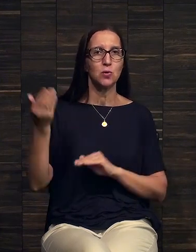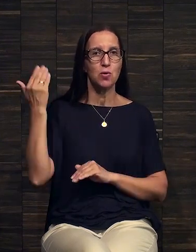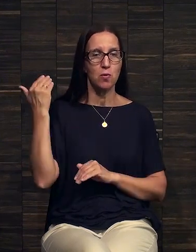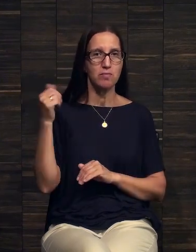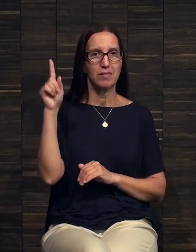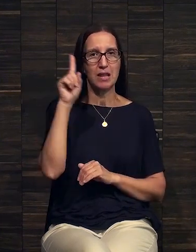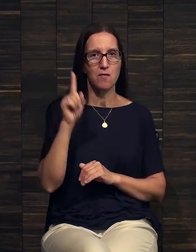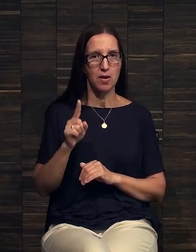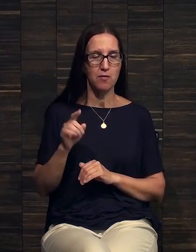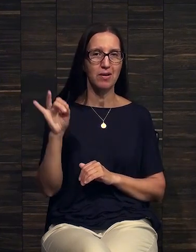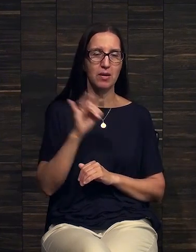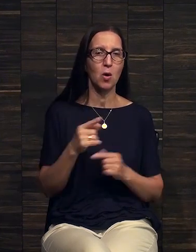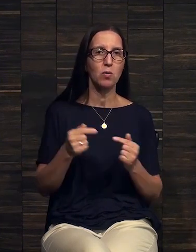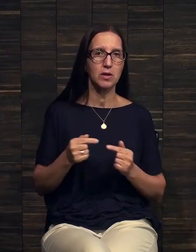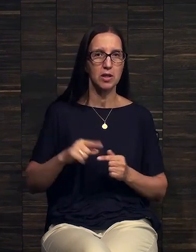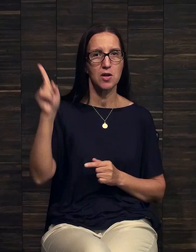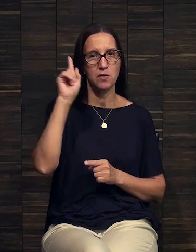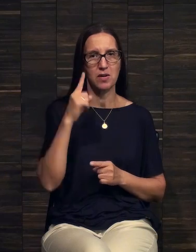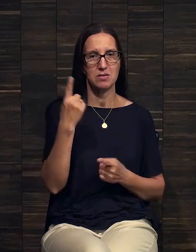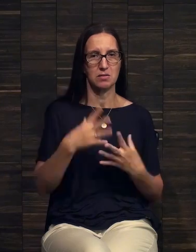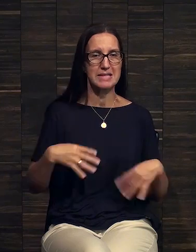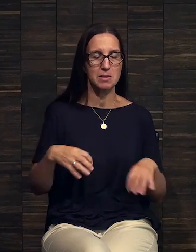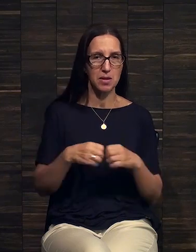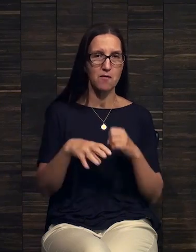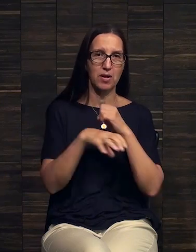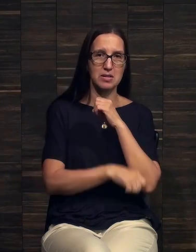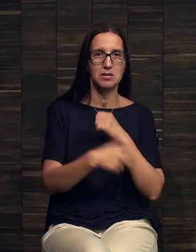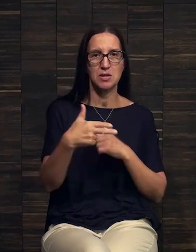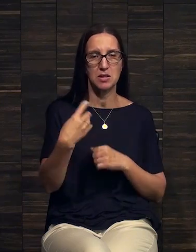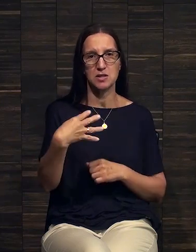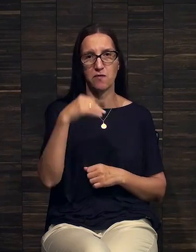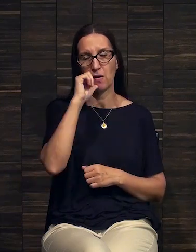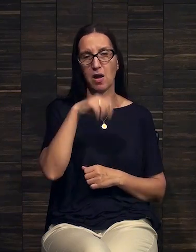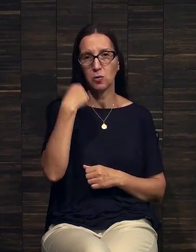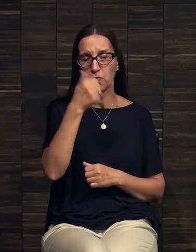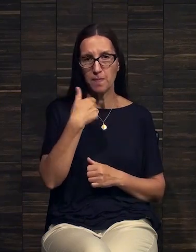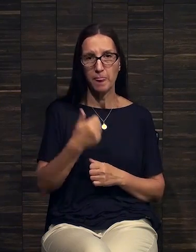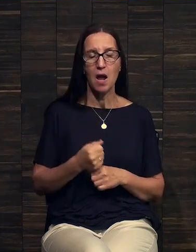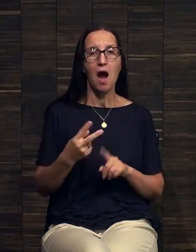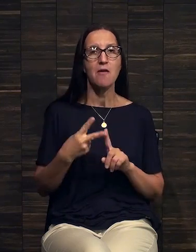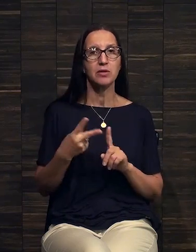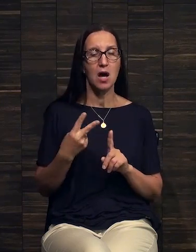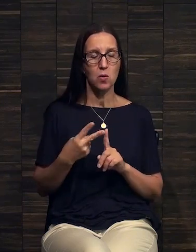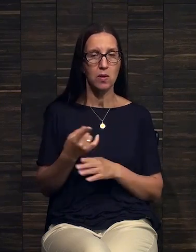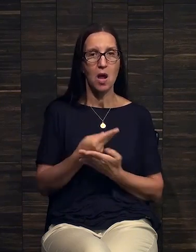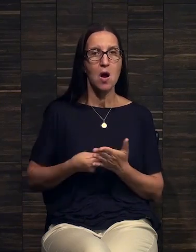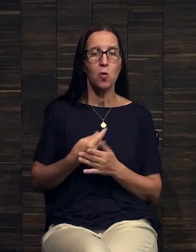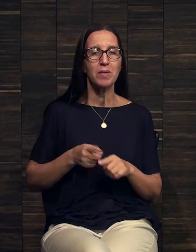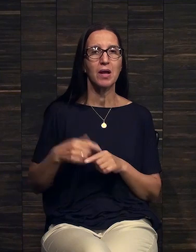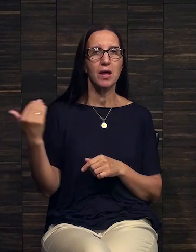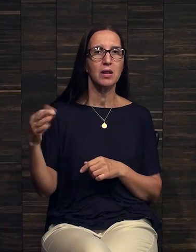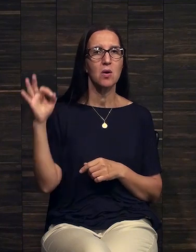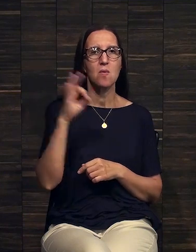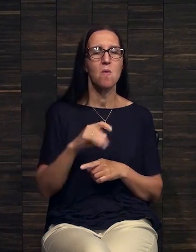This is about the Jewish history and specific Jewish family in the 30s and